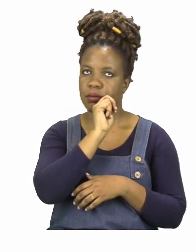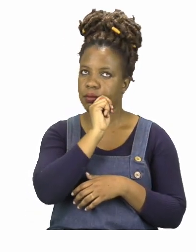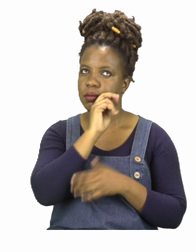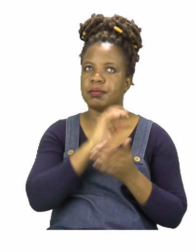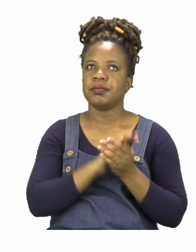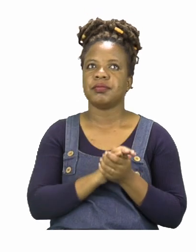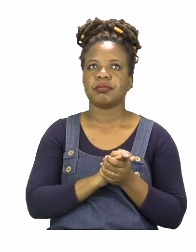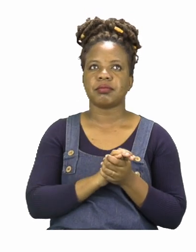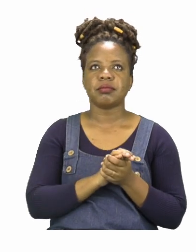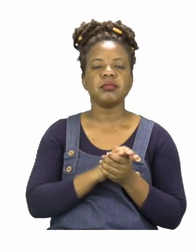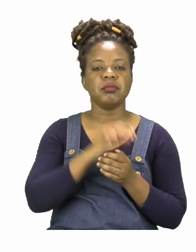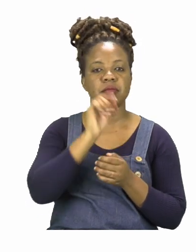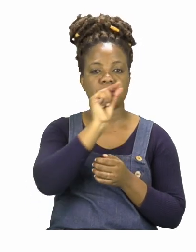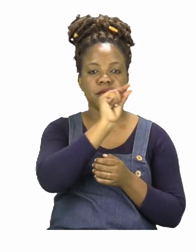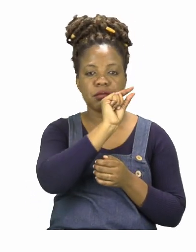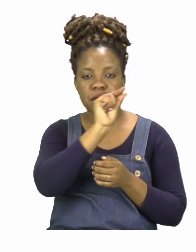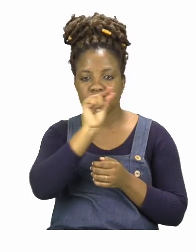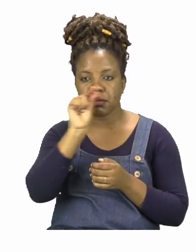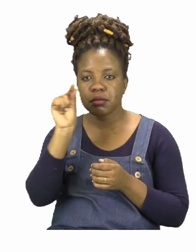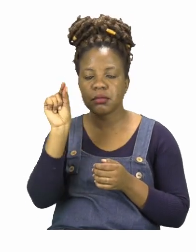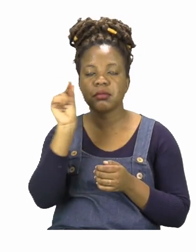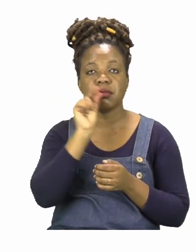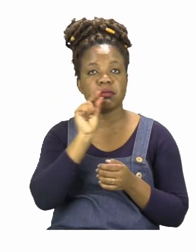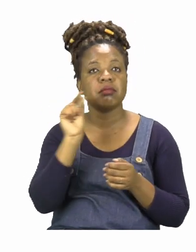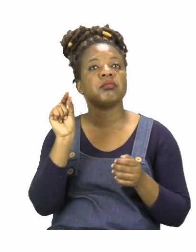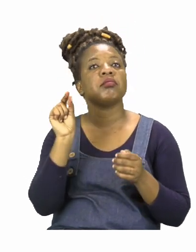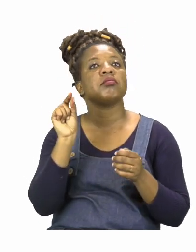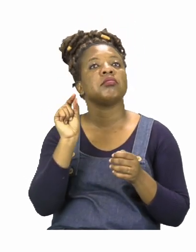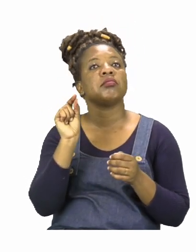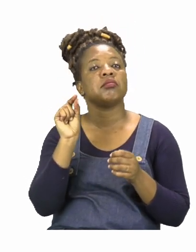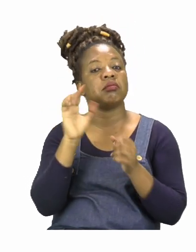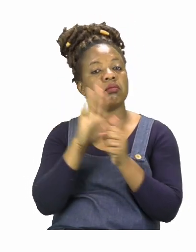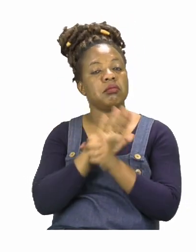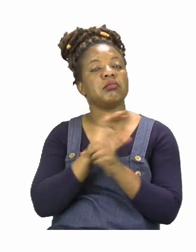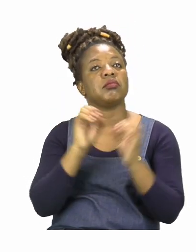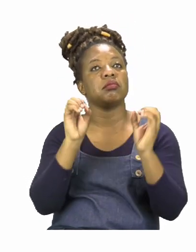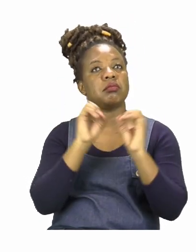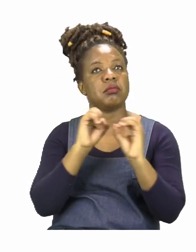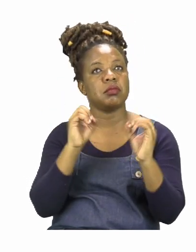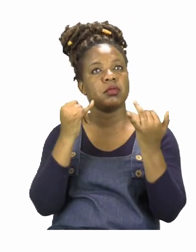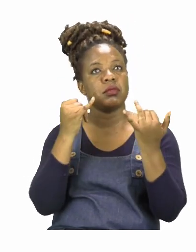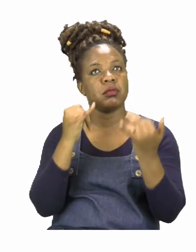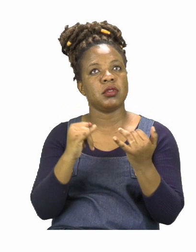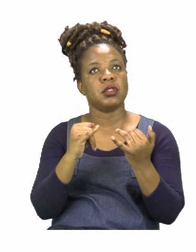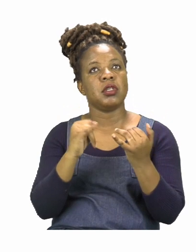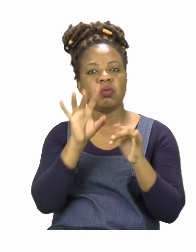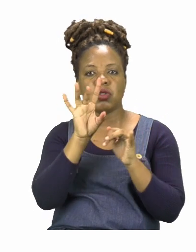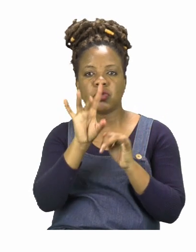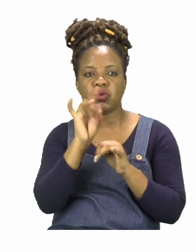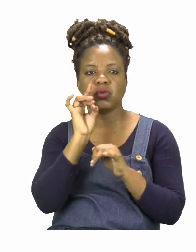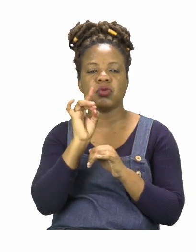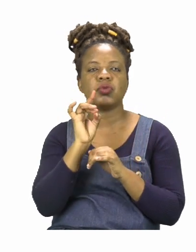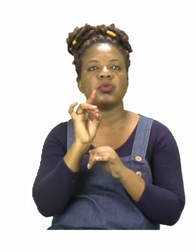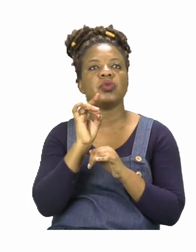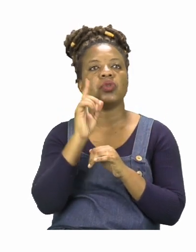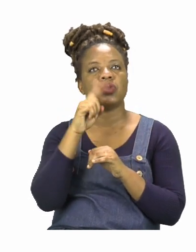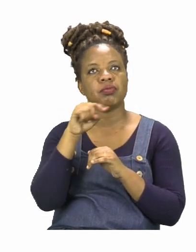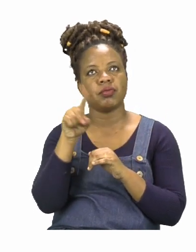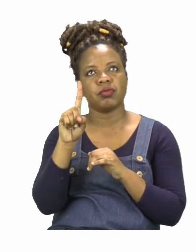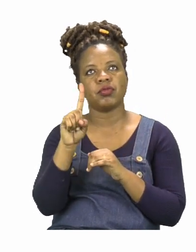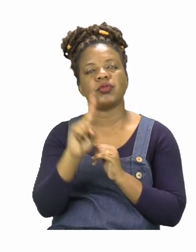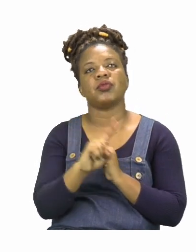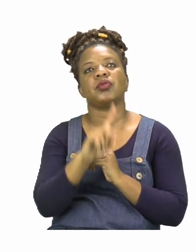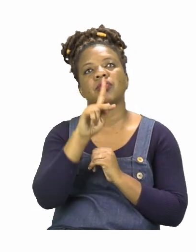the proper pronoun for each sentence. Let's take a look at number 1. Number 1